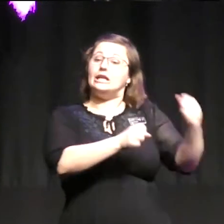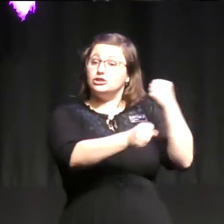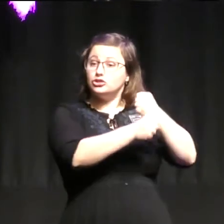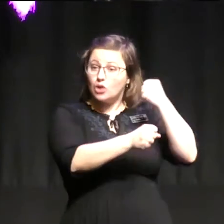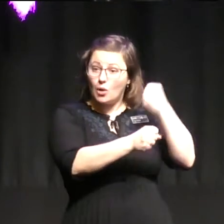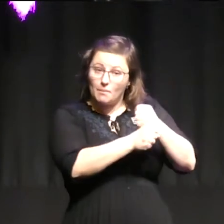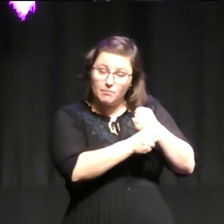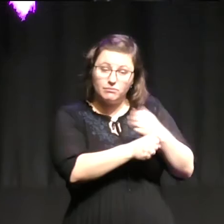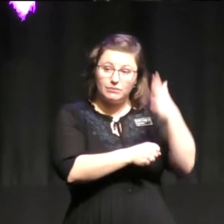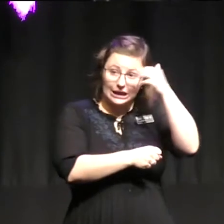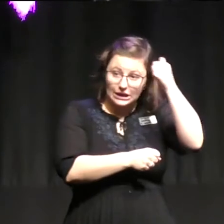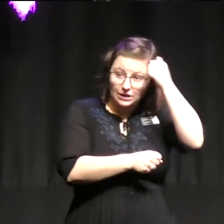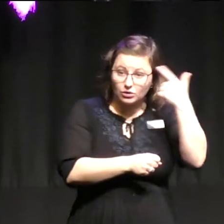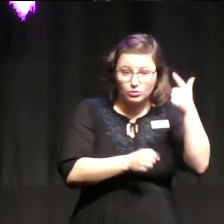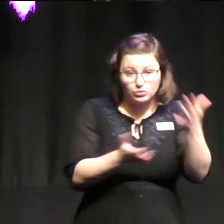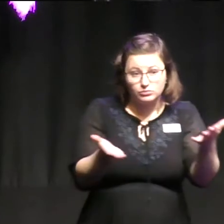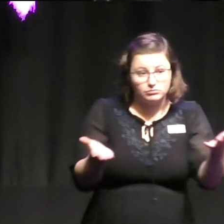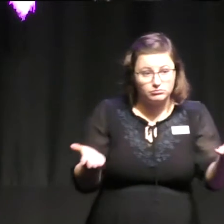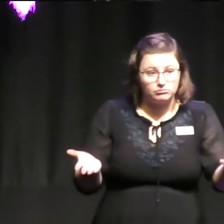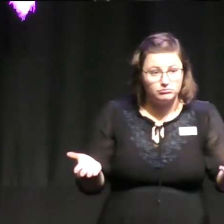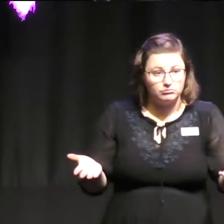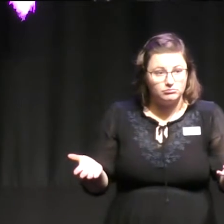in India, you think?